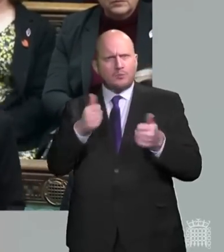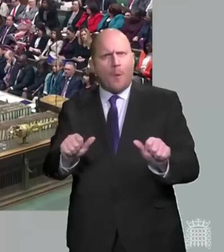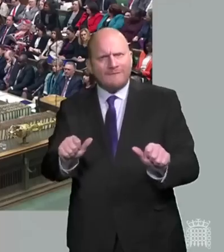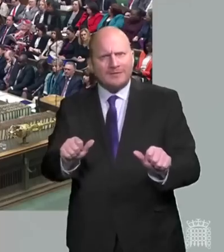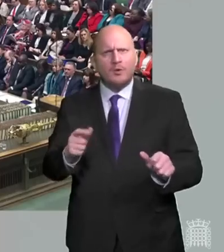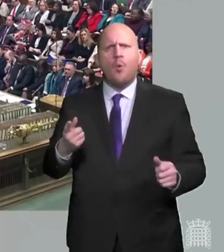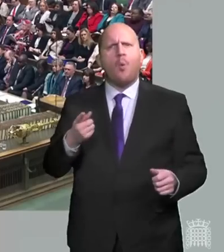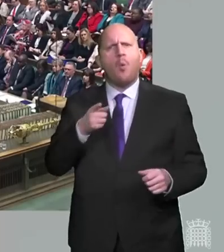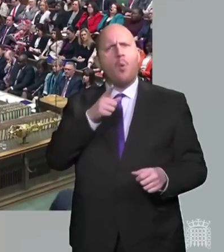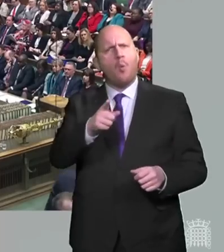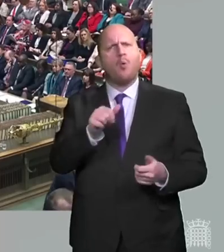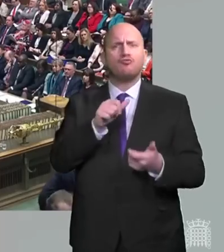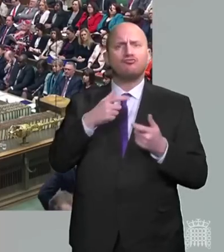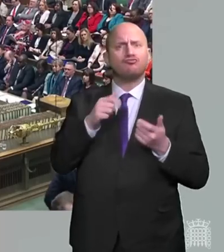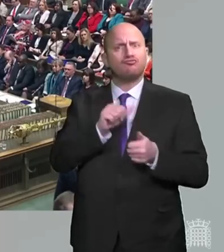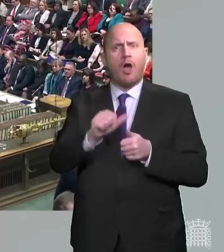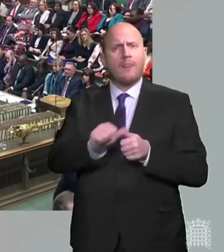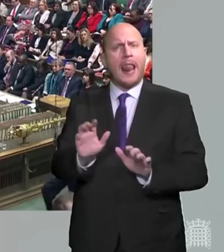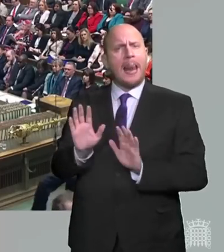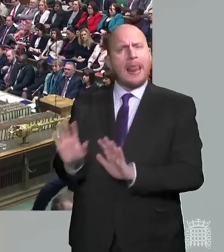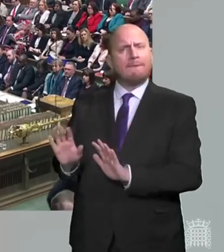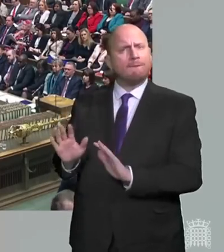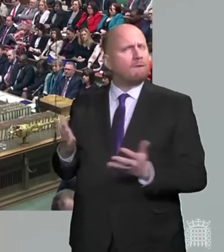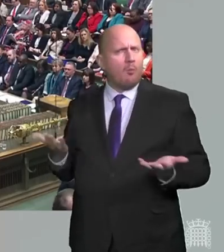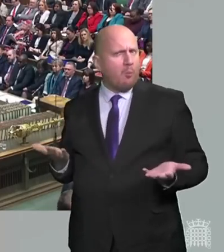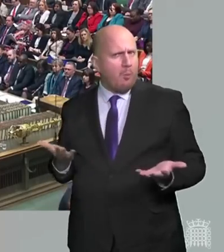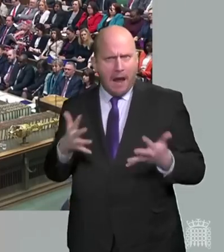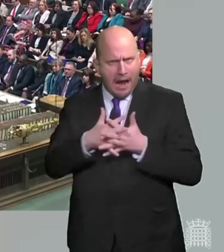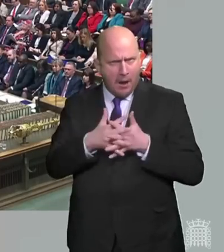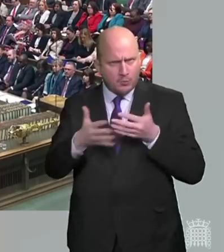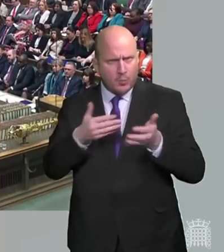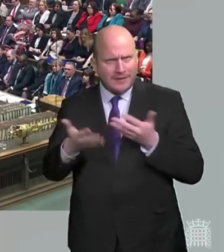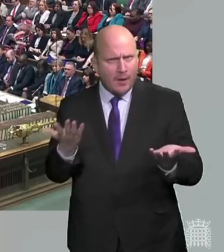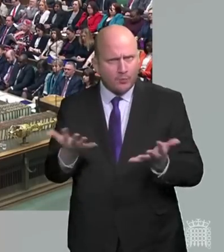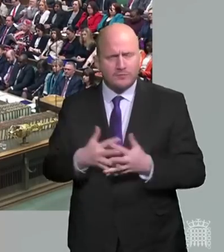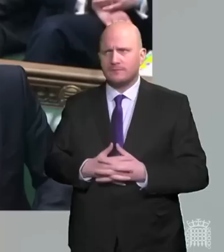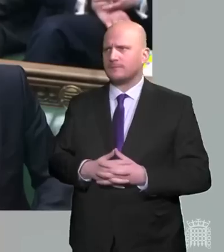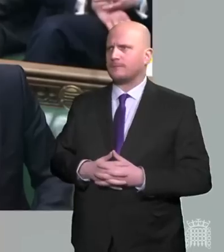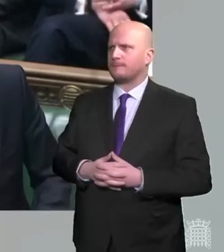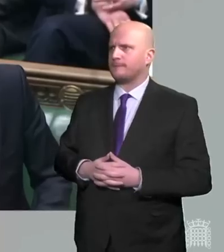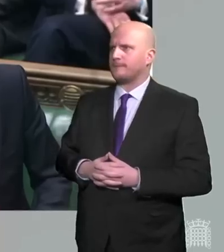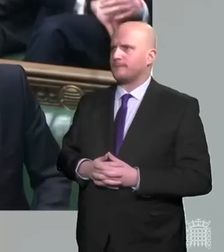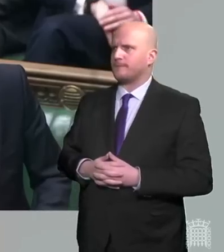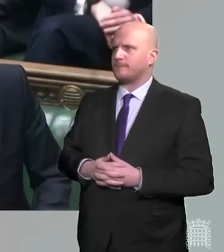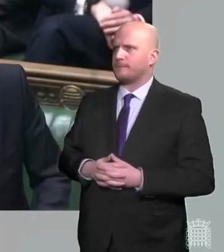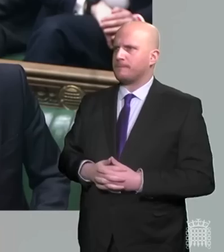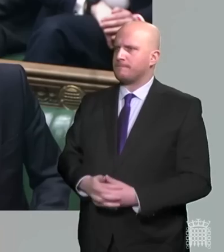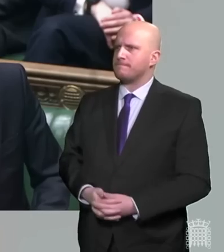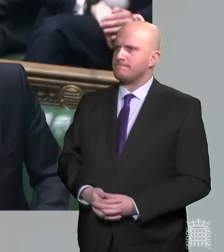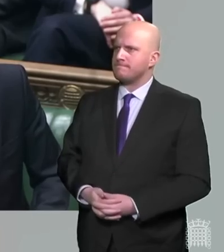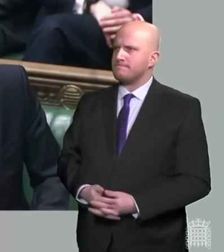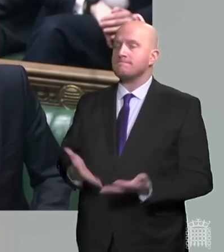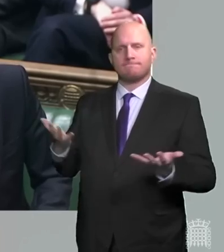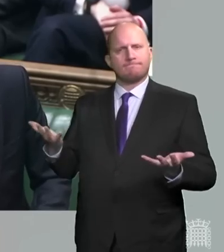cart? Well, Mr Speaker, the honourable lady should know that we are currently in the process of legislating the